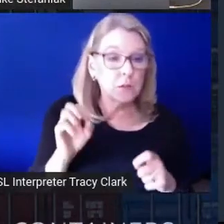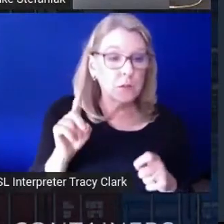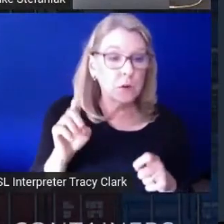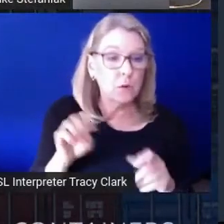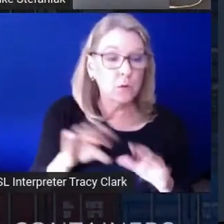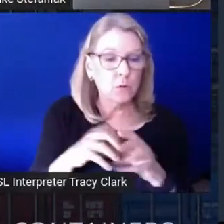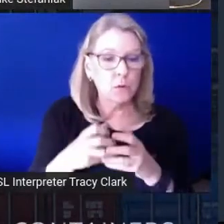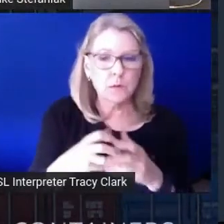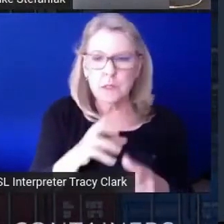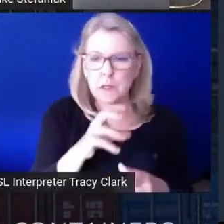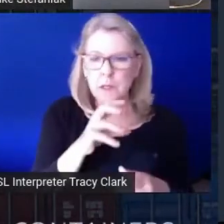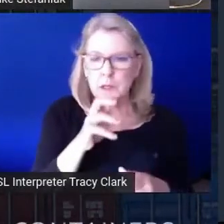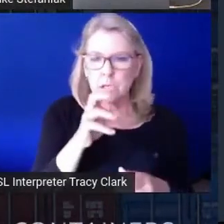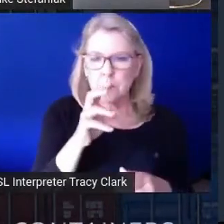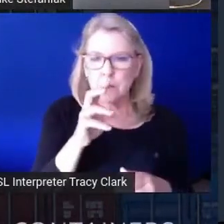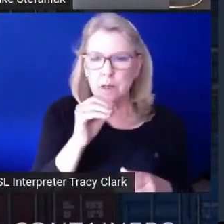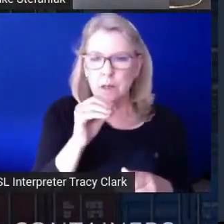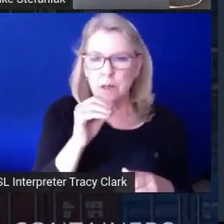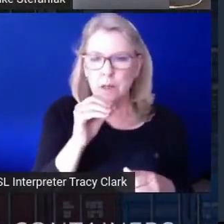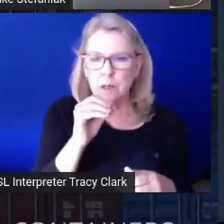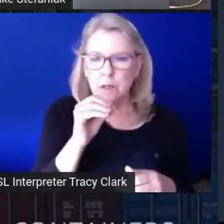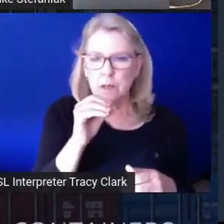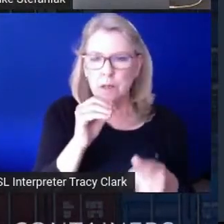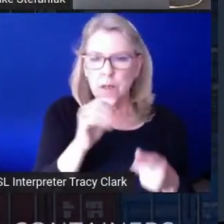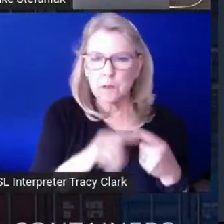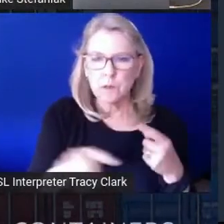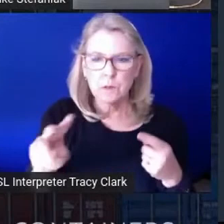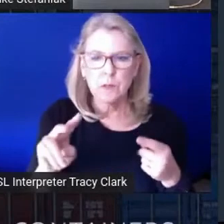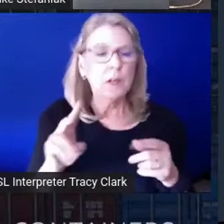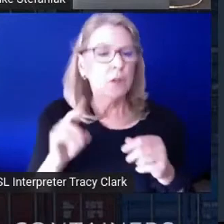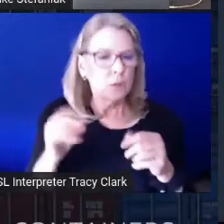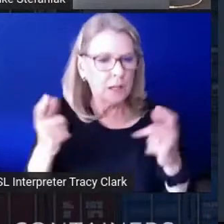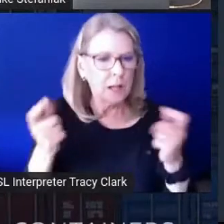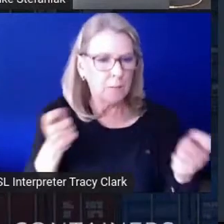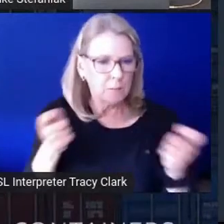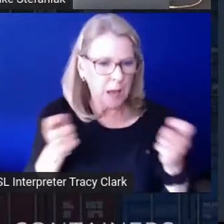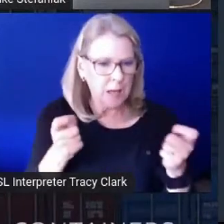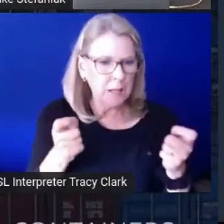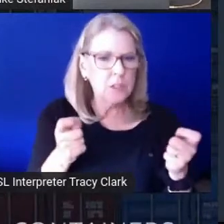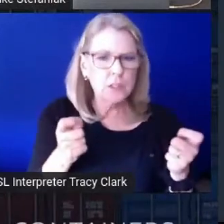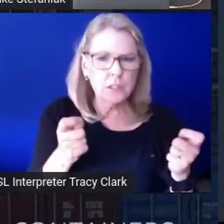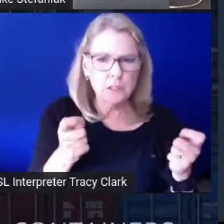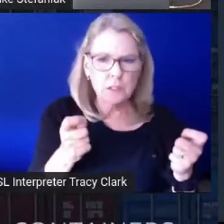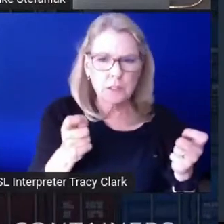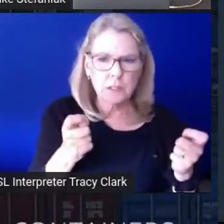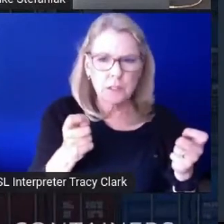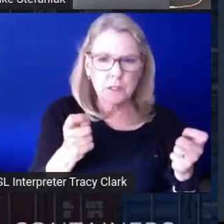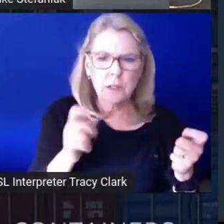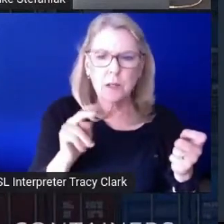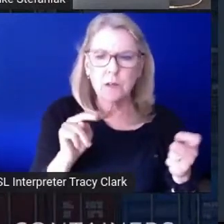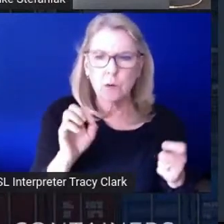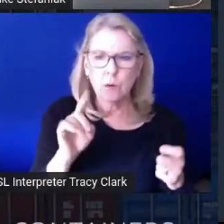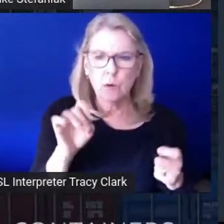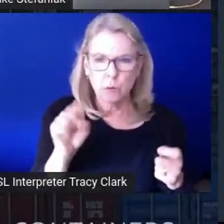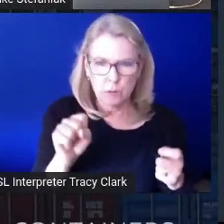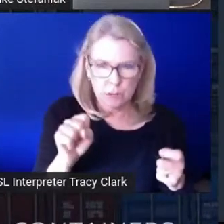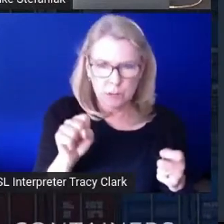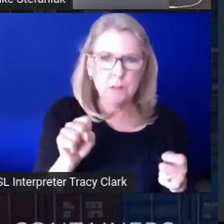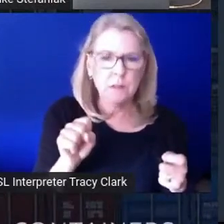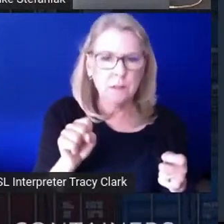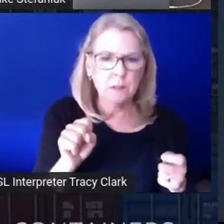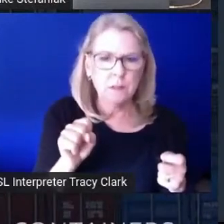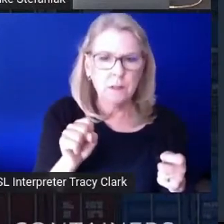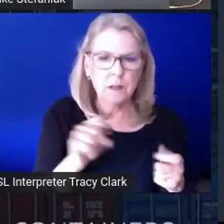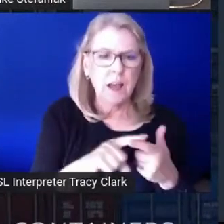scale managed node groups from 0 and back up. The API allows that. Phase 2 we're working on, which is a contribution upstream to